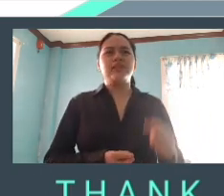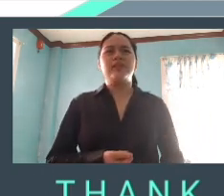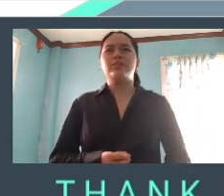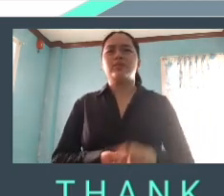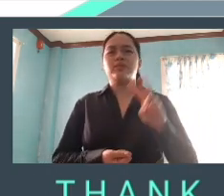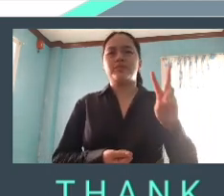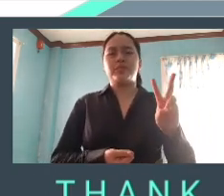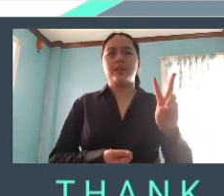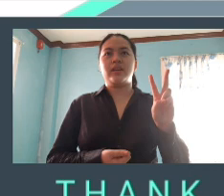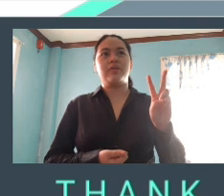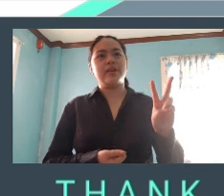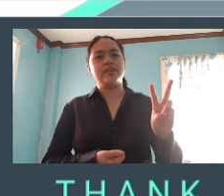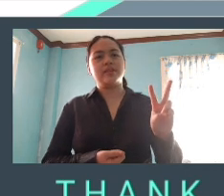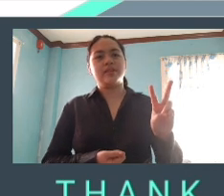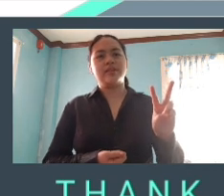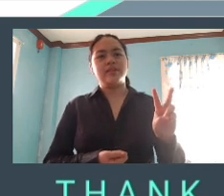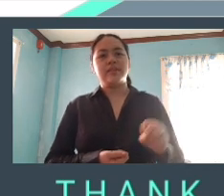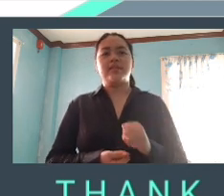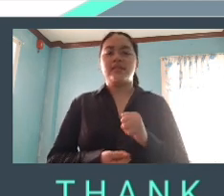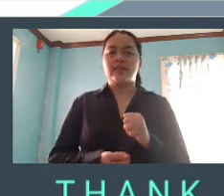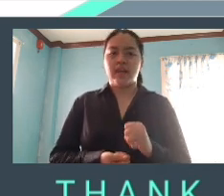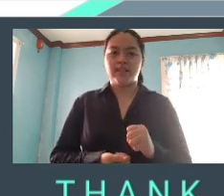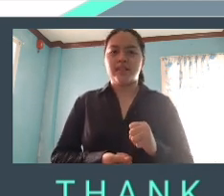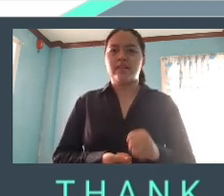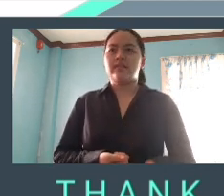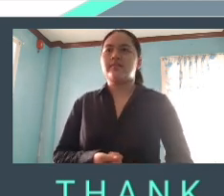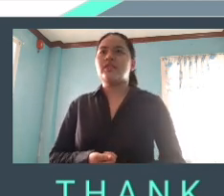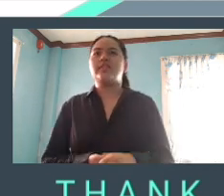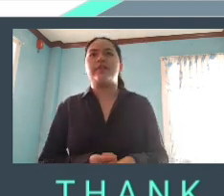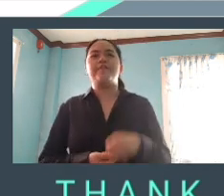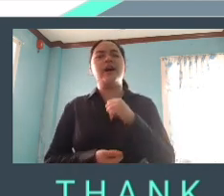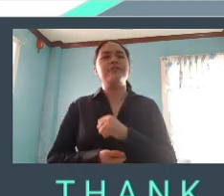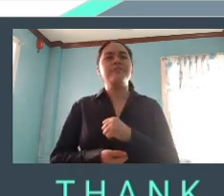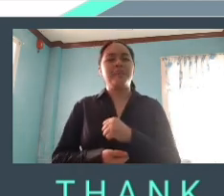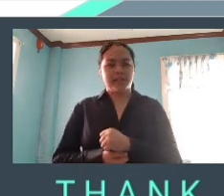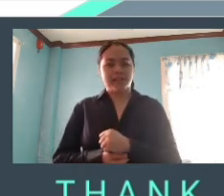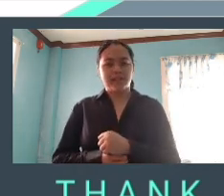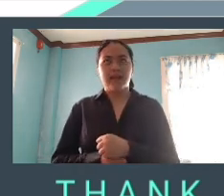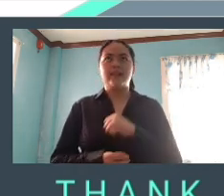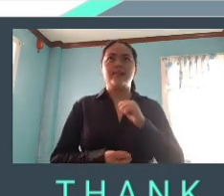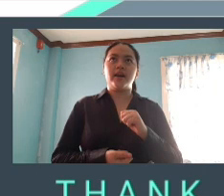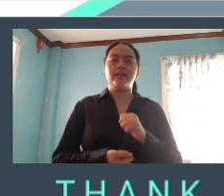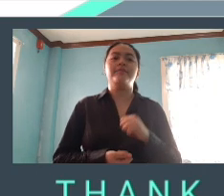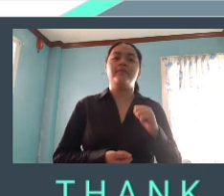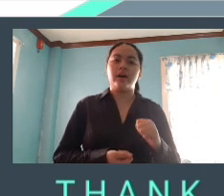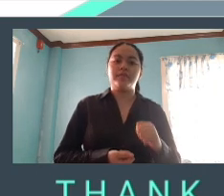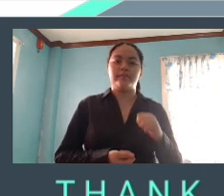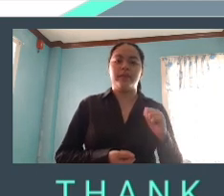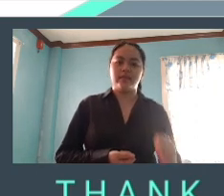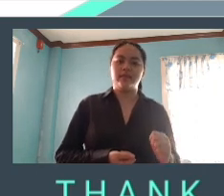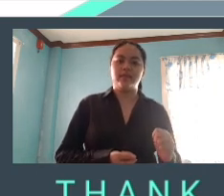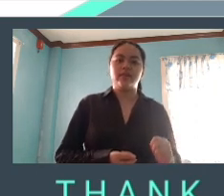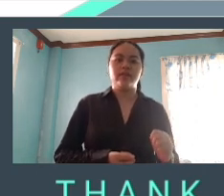plants, what are those two categories? Yes, it is the flowering plants and